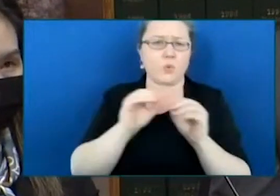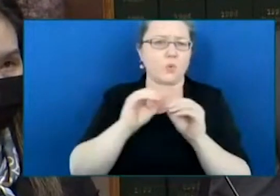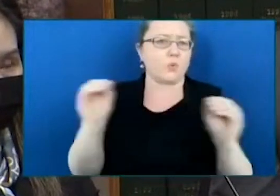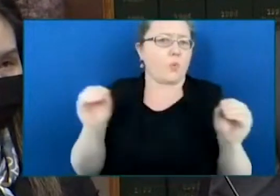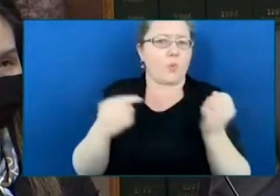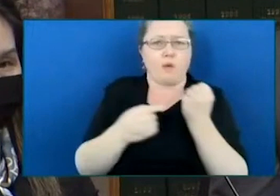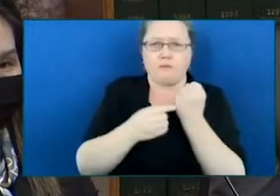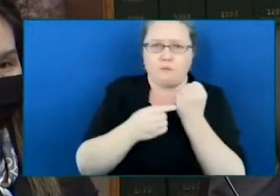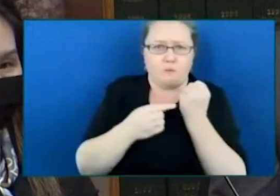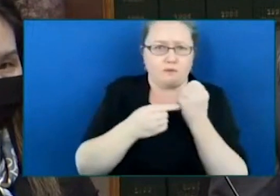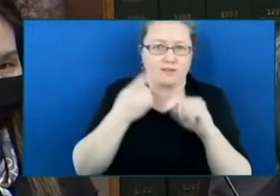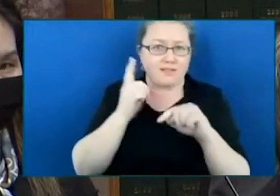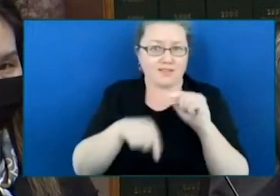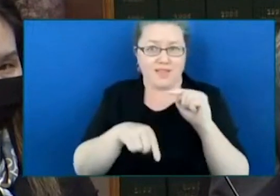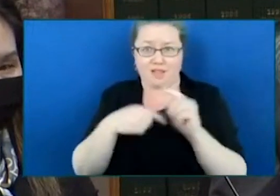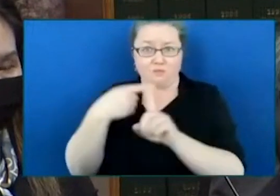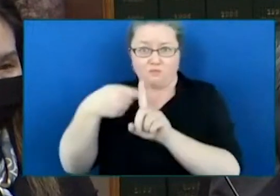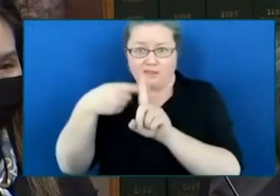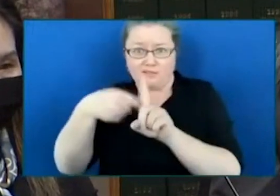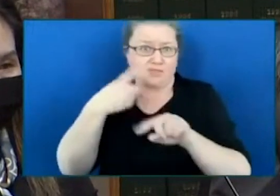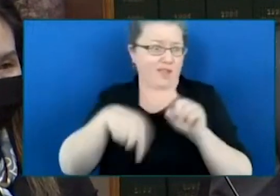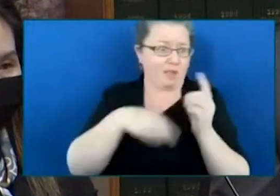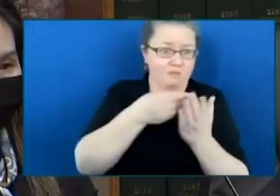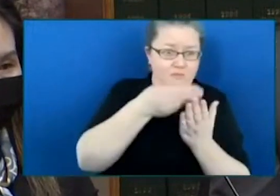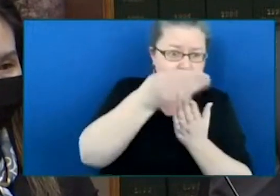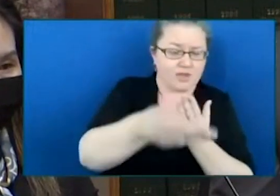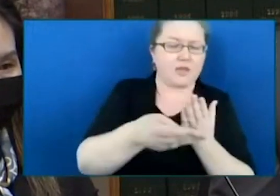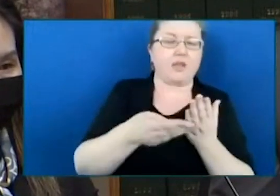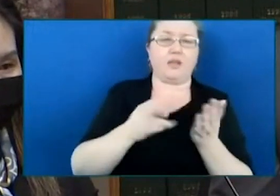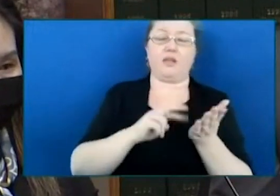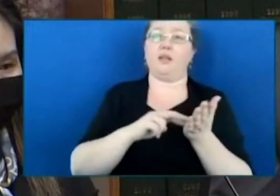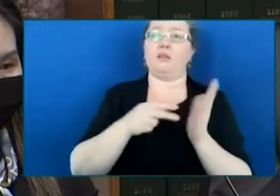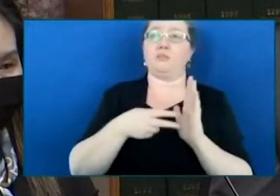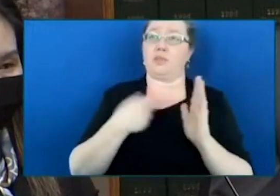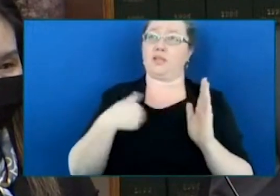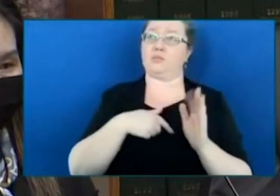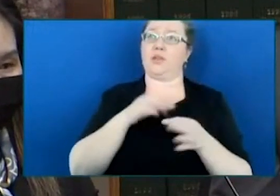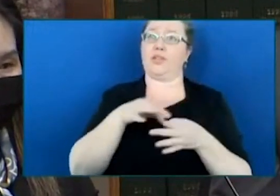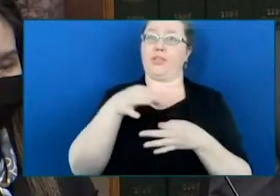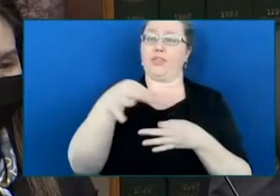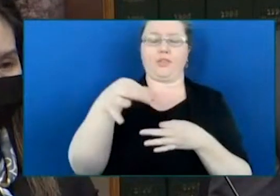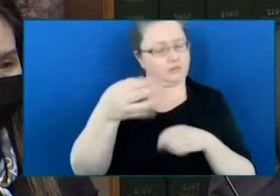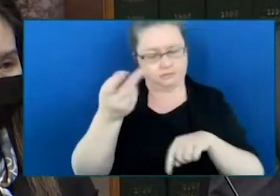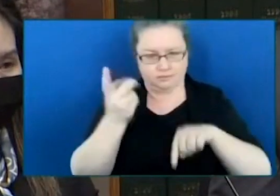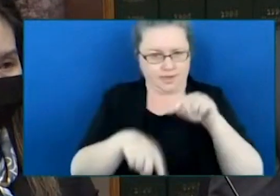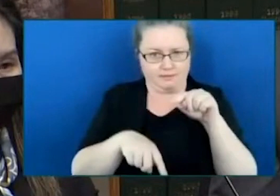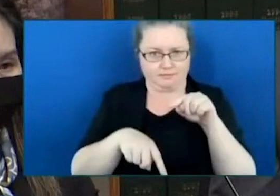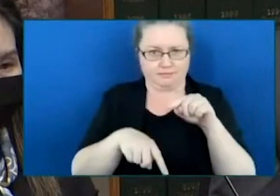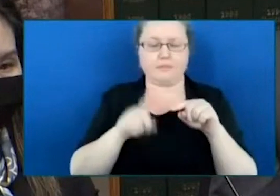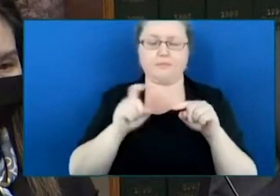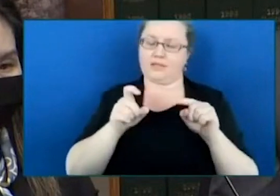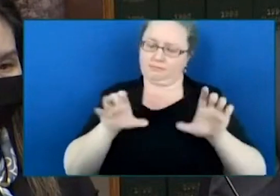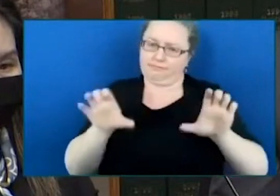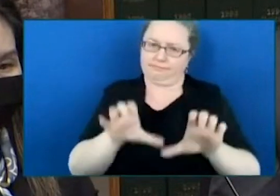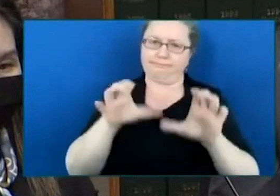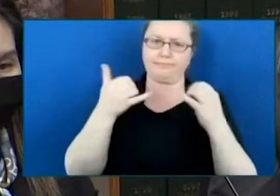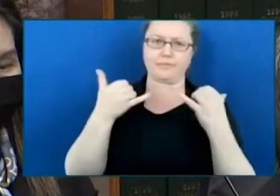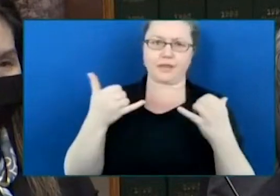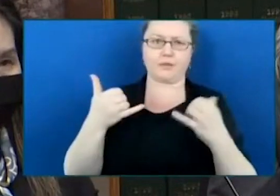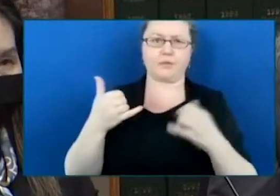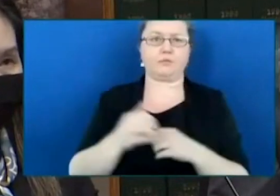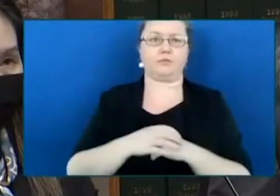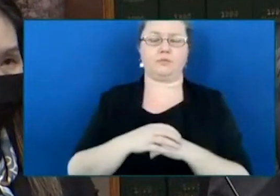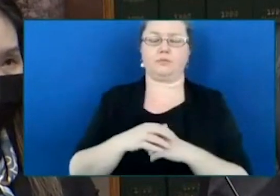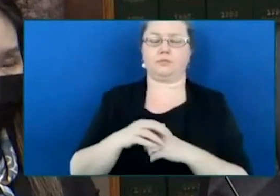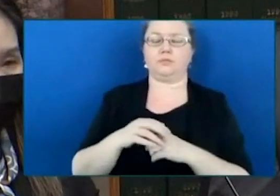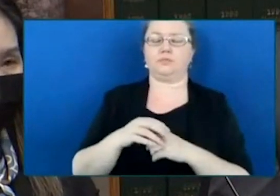to live or to rent. And we can't afford to wait, Mr. Speaker, and we aren't. Mr. Speaker, our government has banned rent evictions,